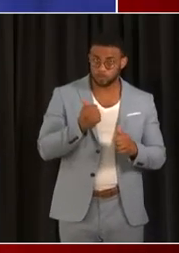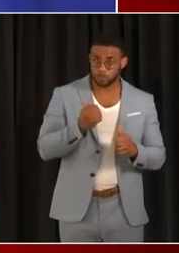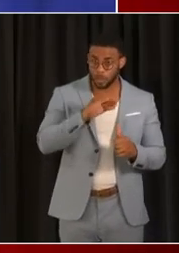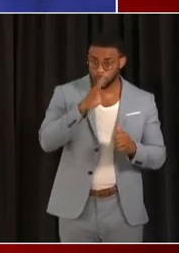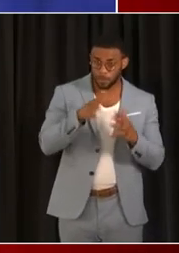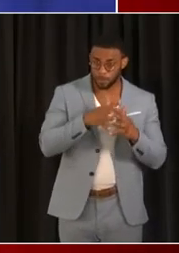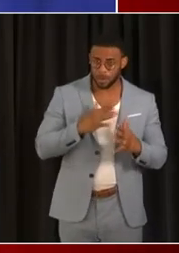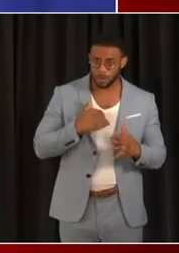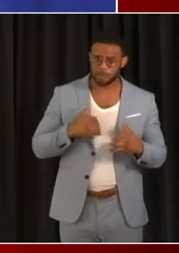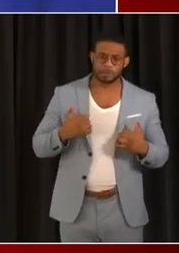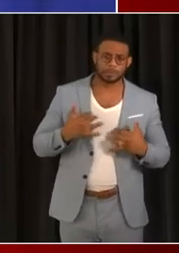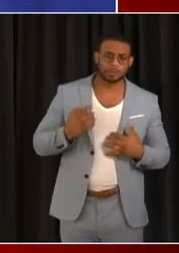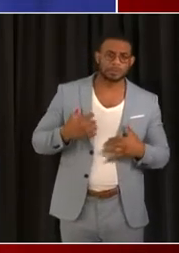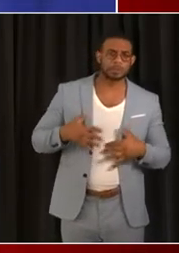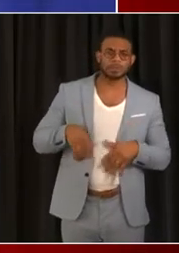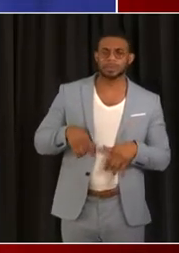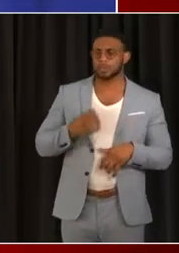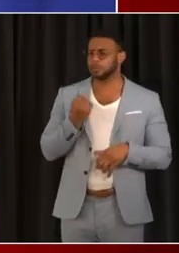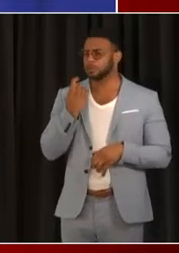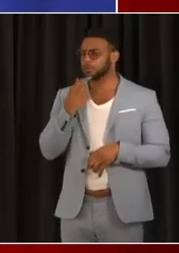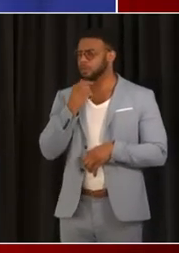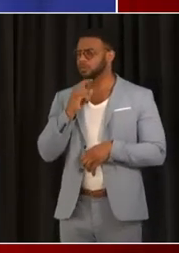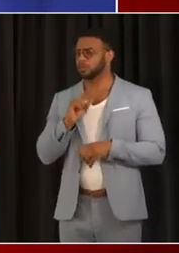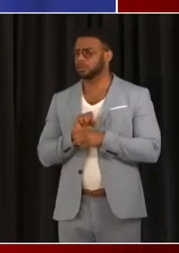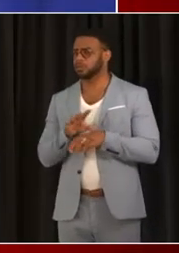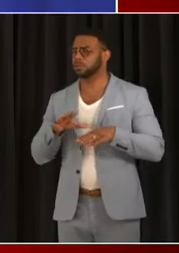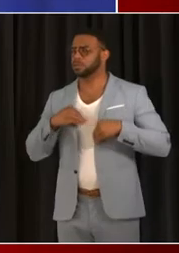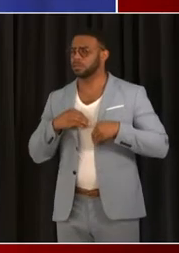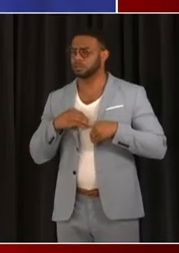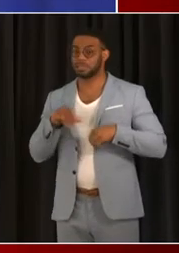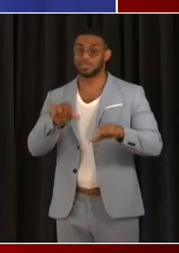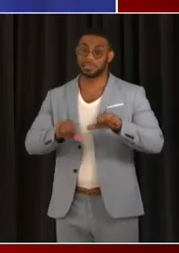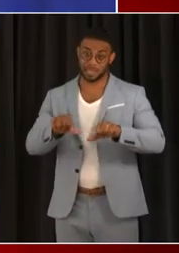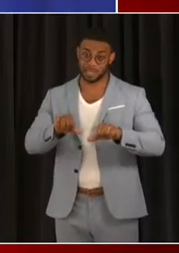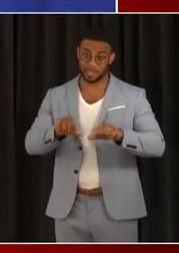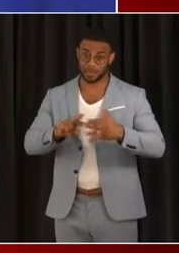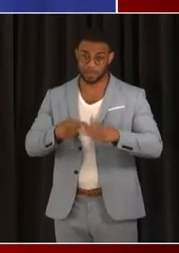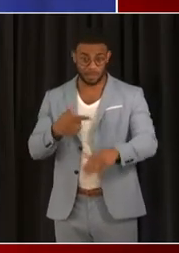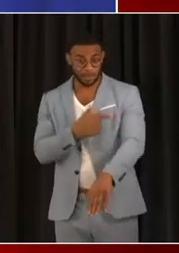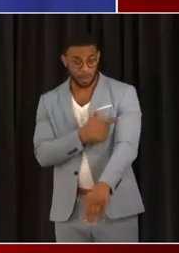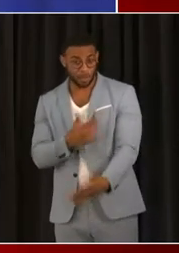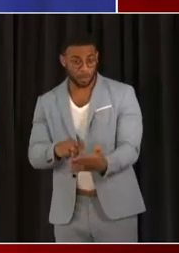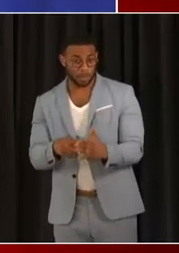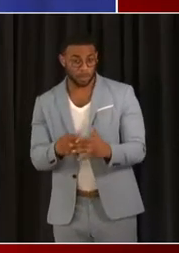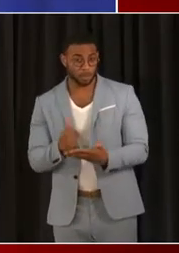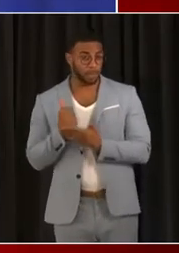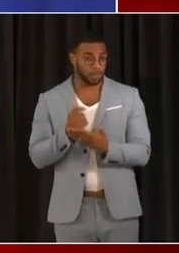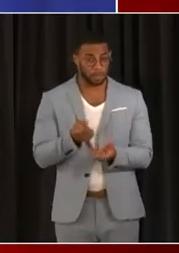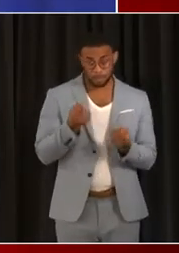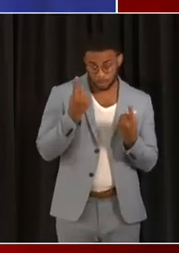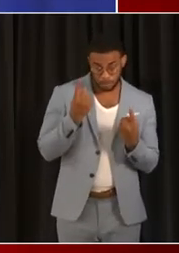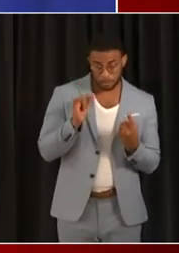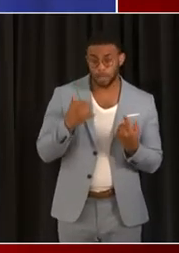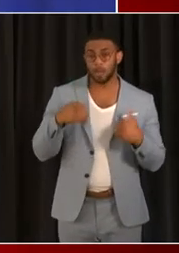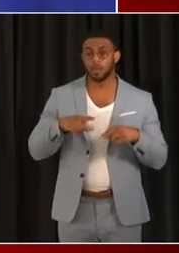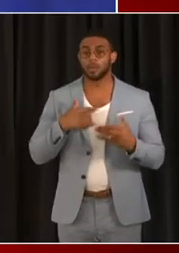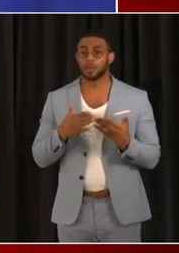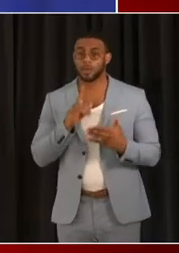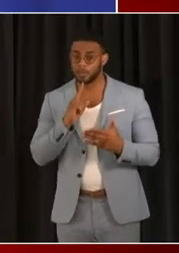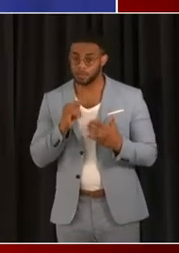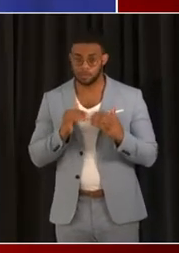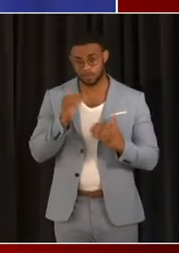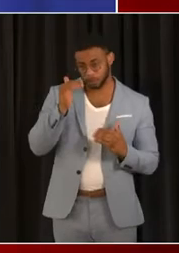communities who have a hesitancy in understanding and certainly accepting science and what it can mean, to help them understand that while